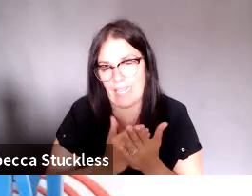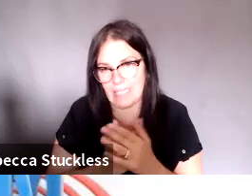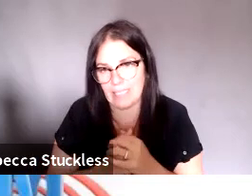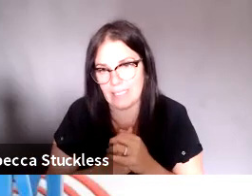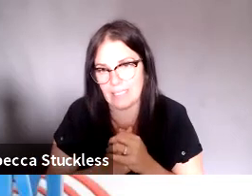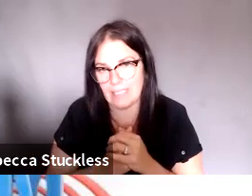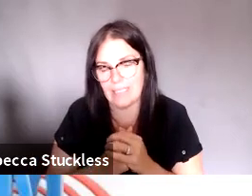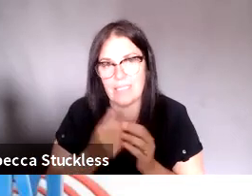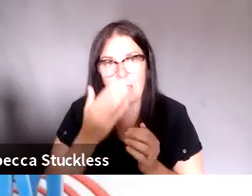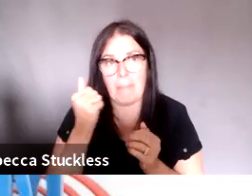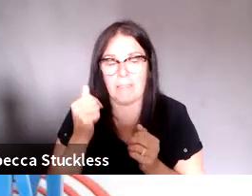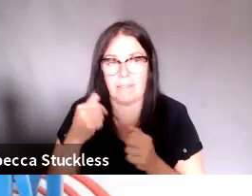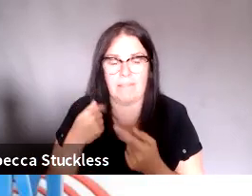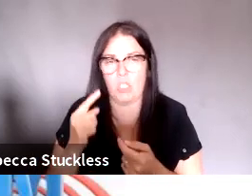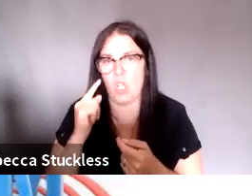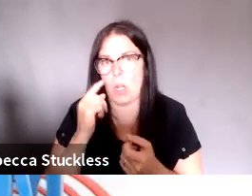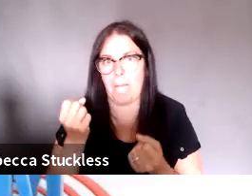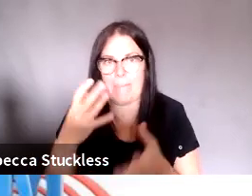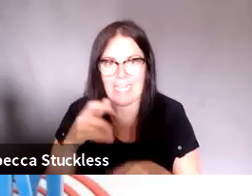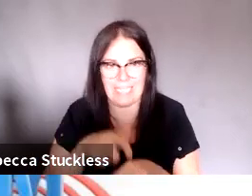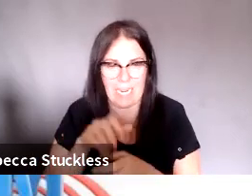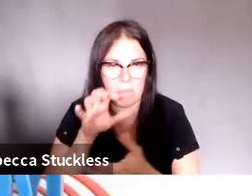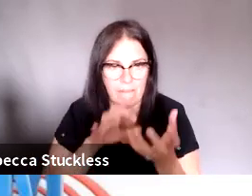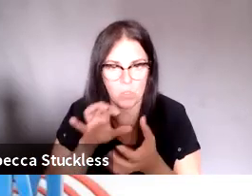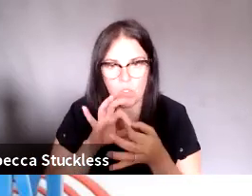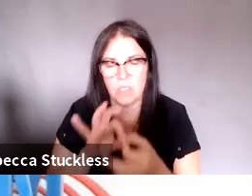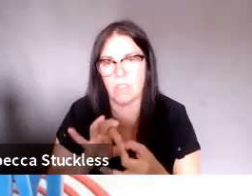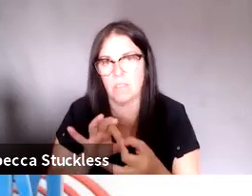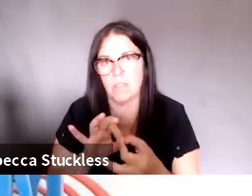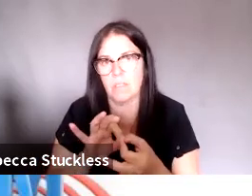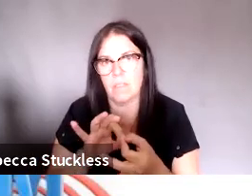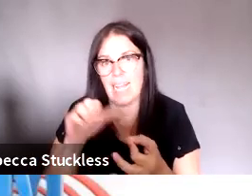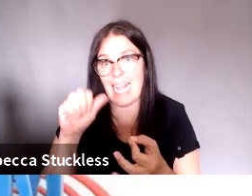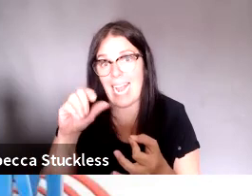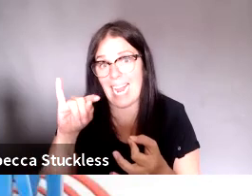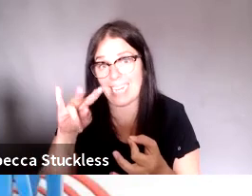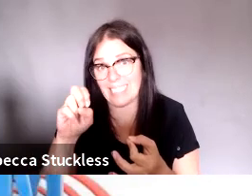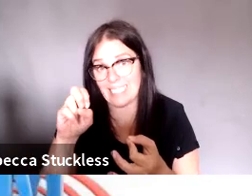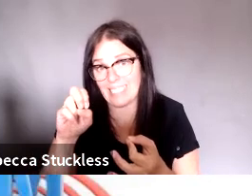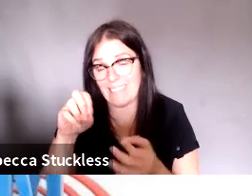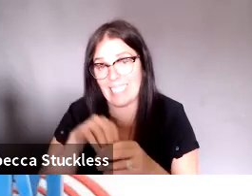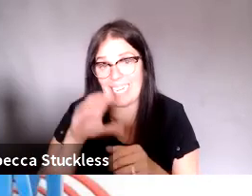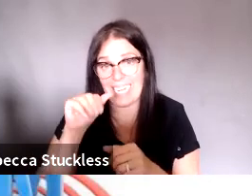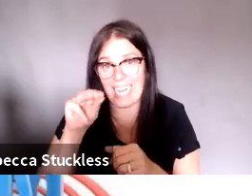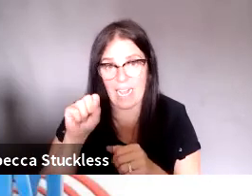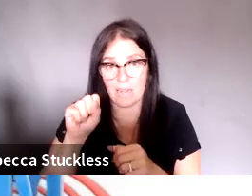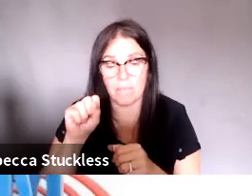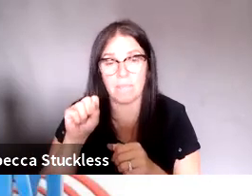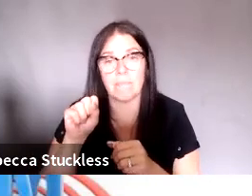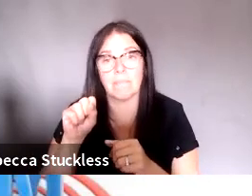Because I have heard many times confusion over the fact that, active status in CaMS versus the inactive